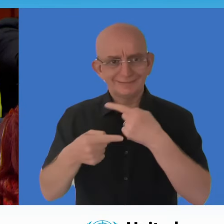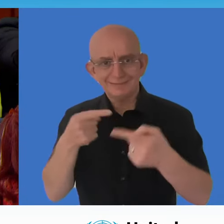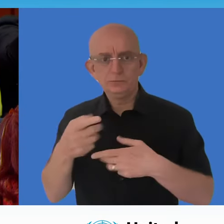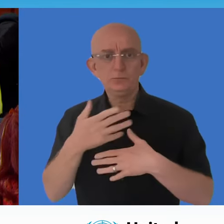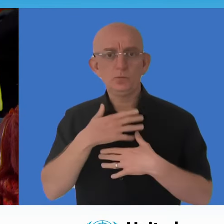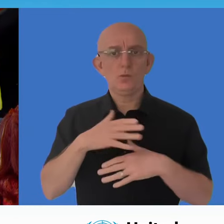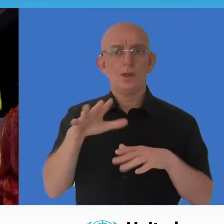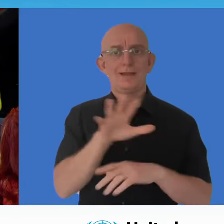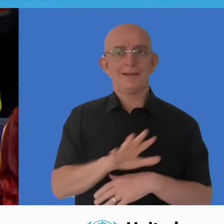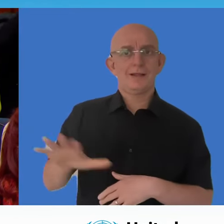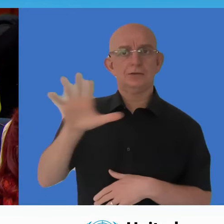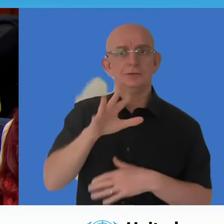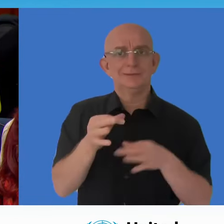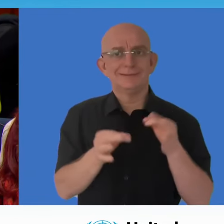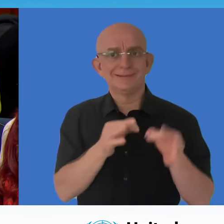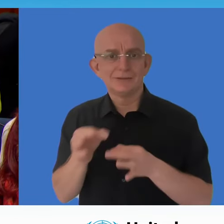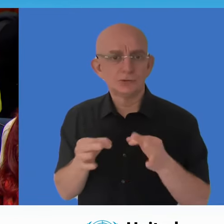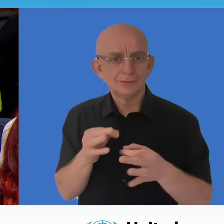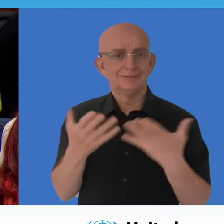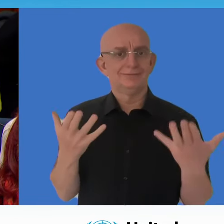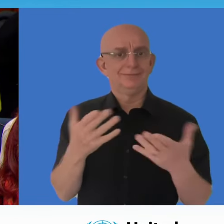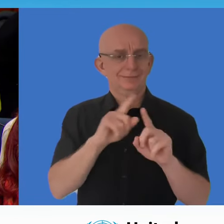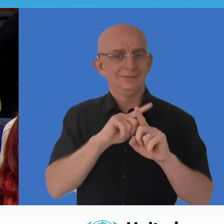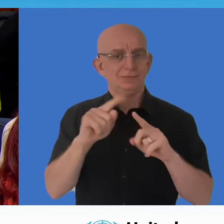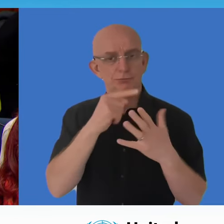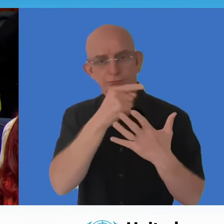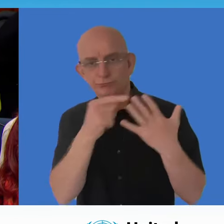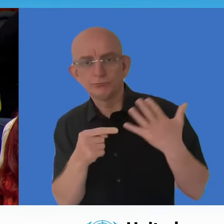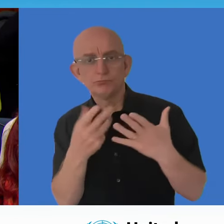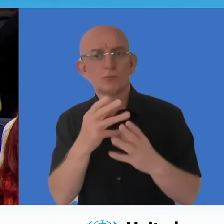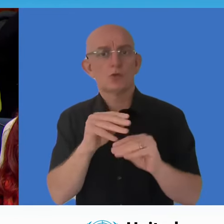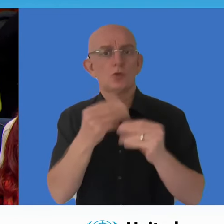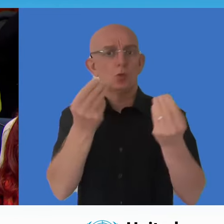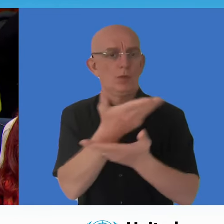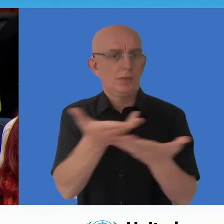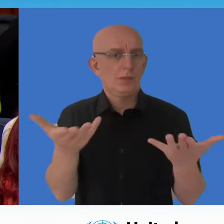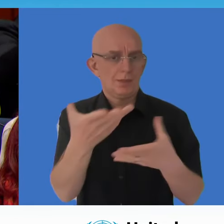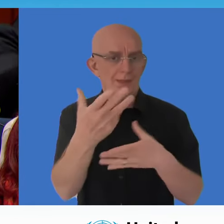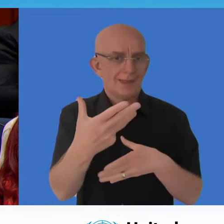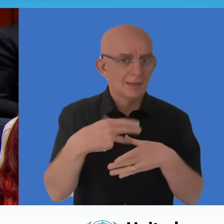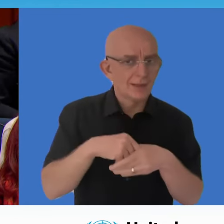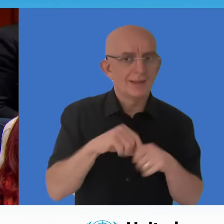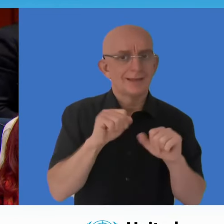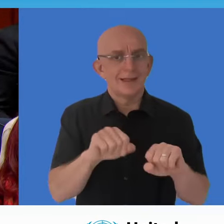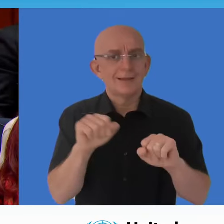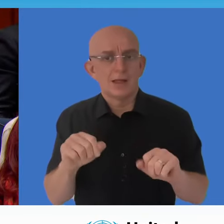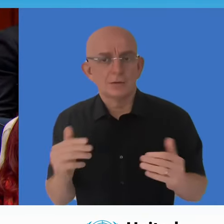different areas, including education and entrepreneurship.